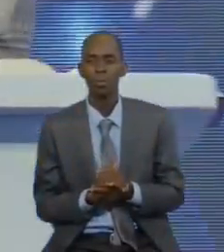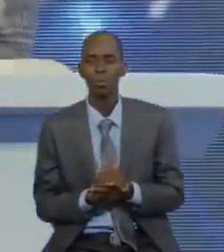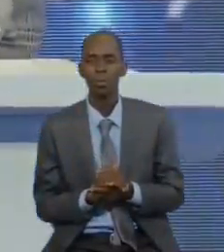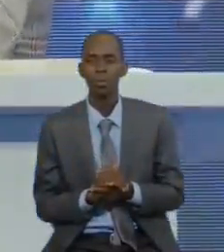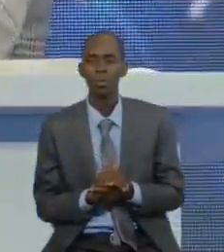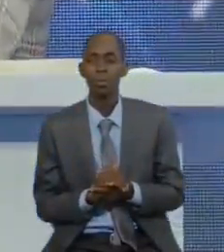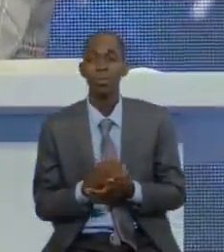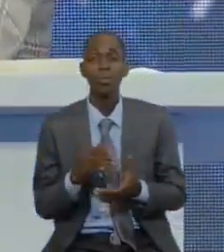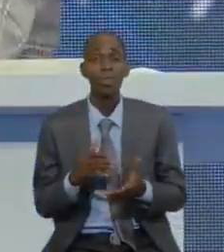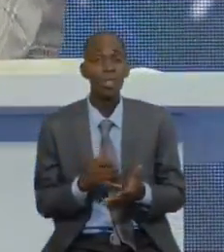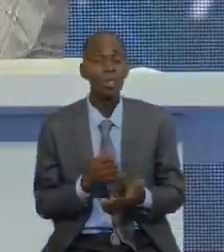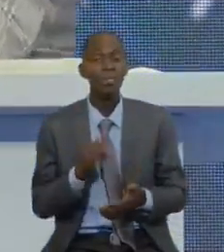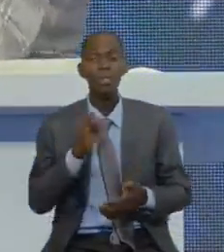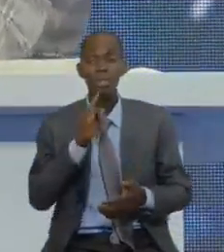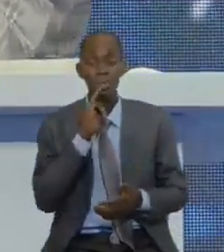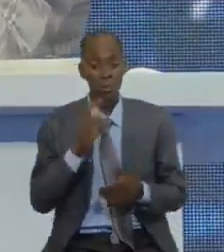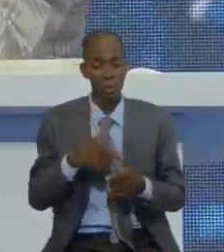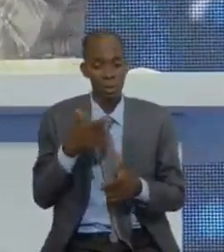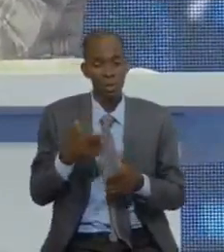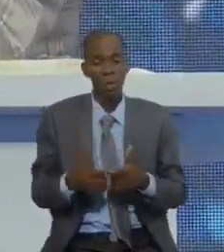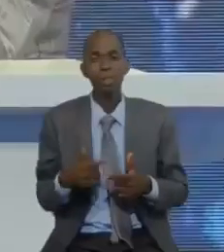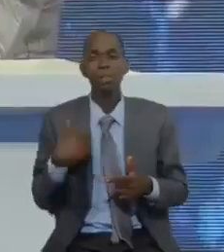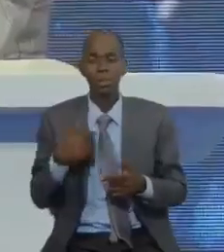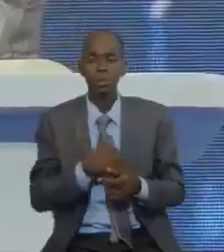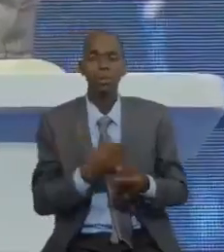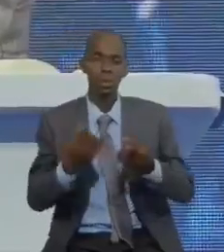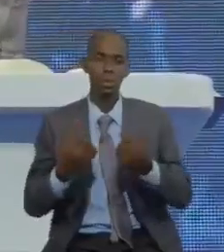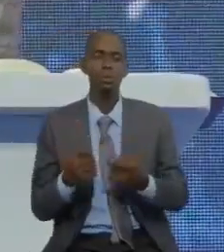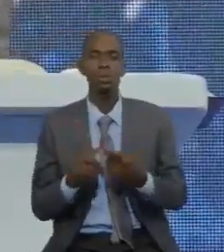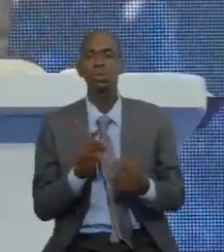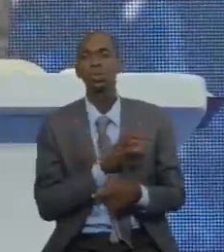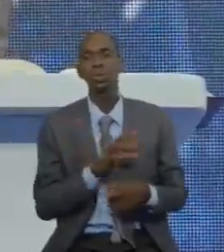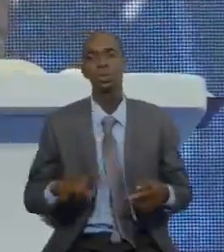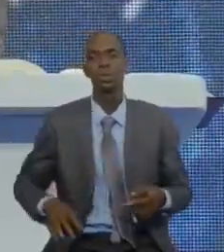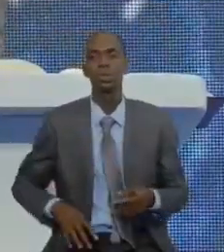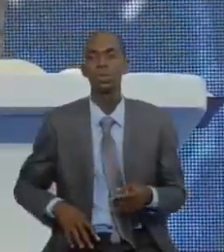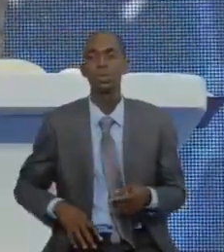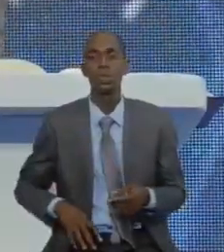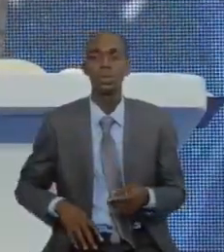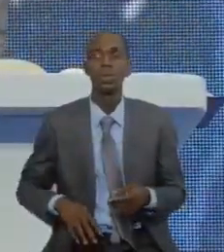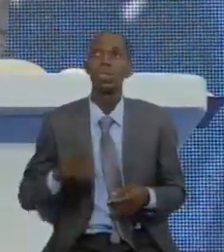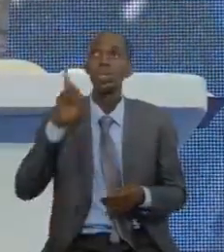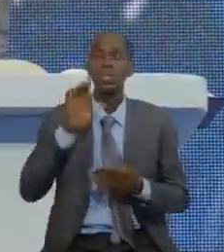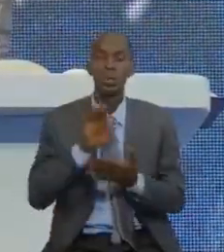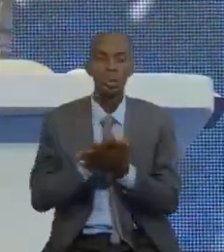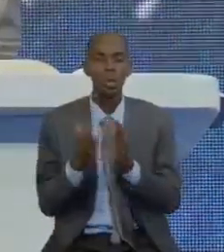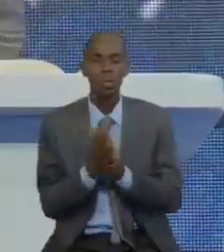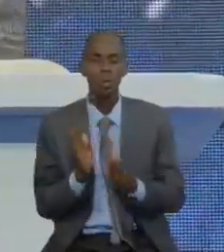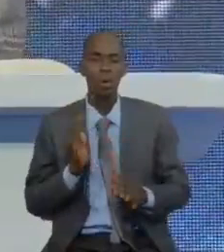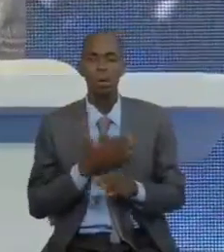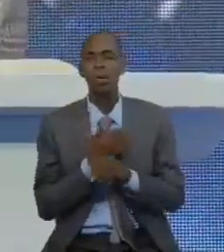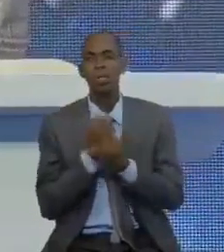It is then we come to Christ. He becomes our Savior.